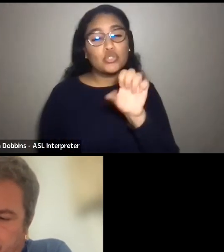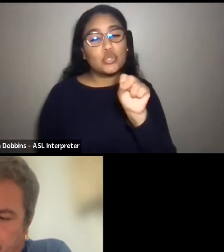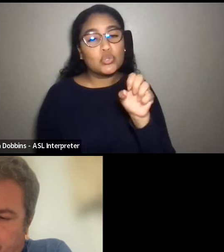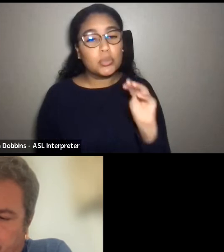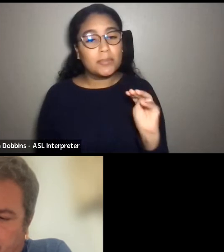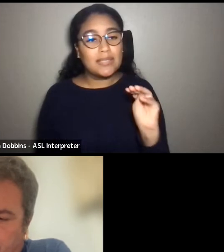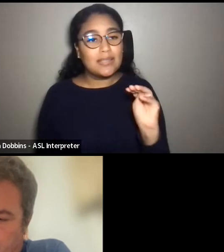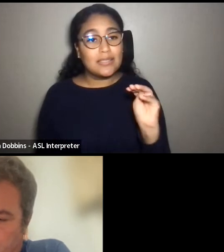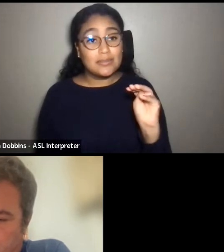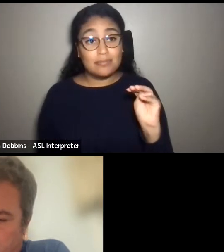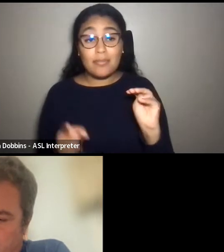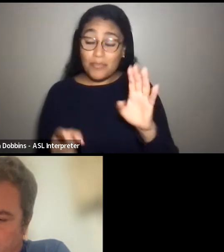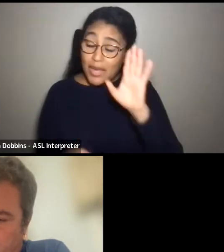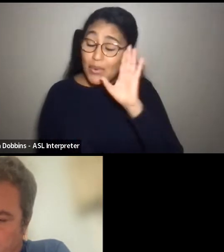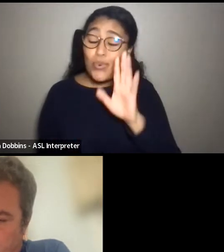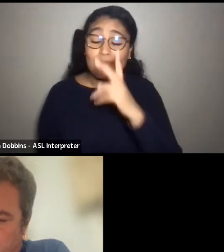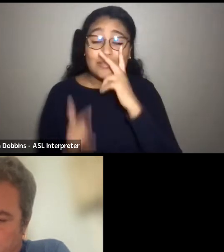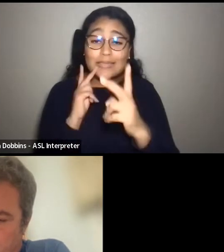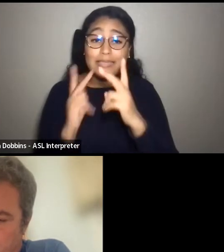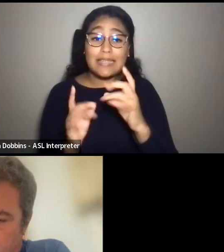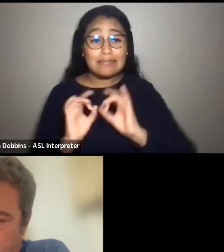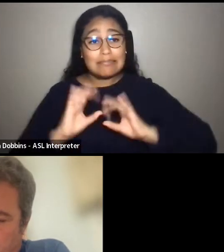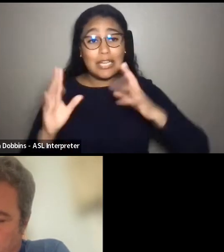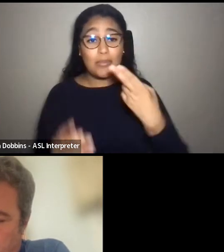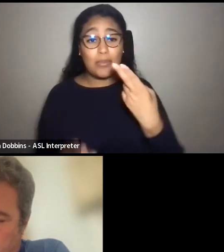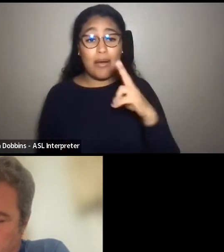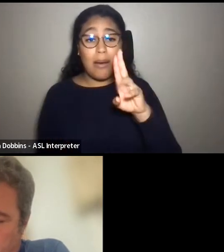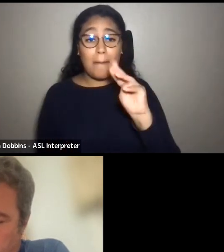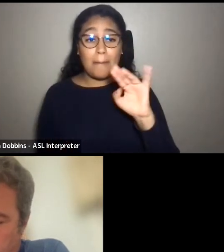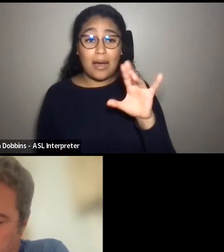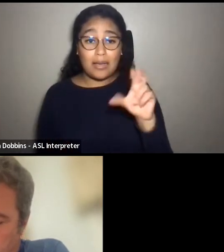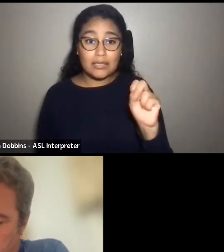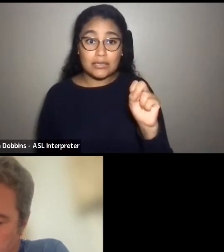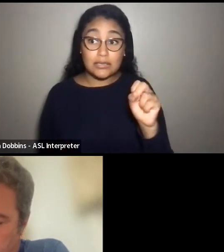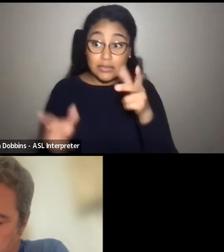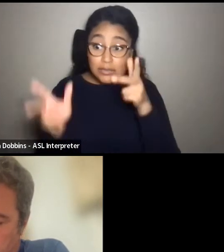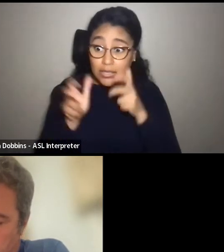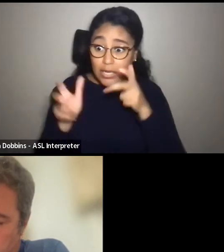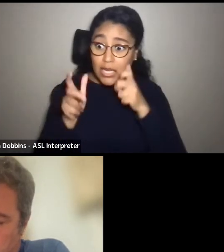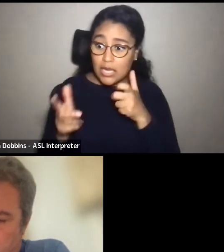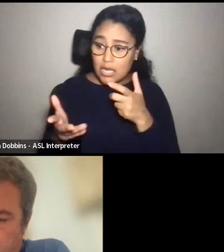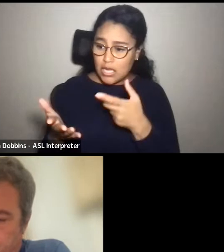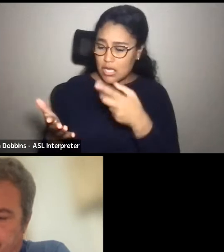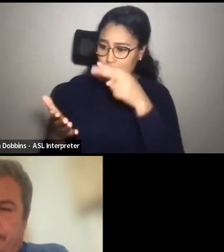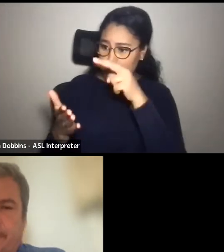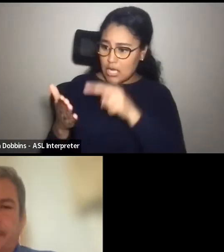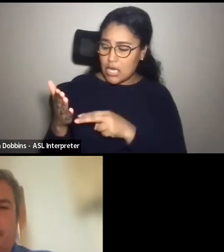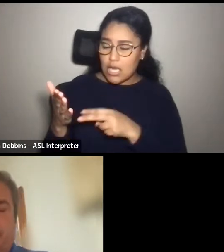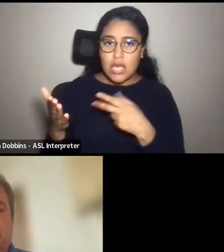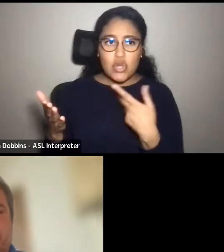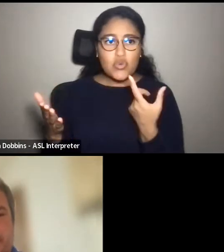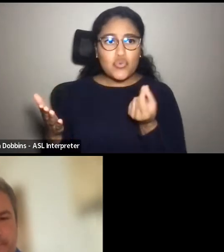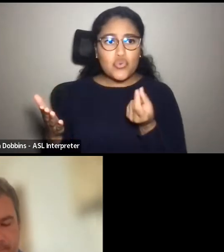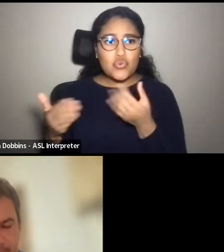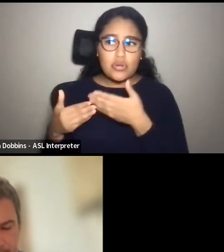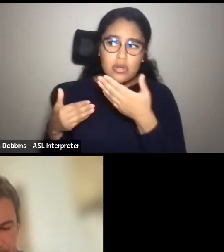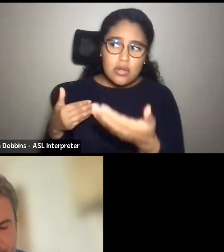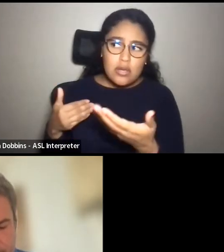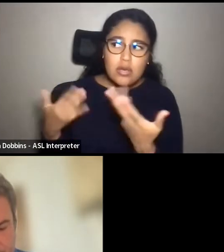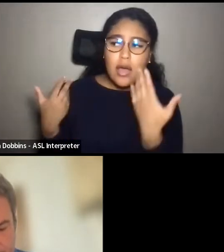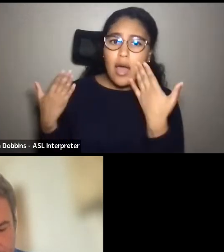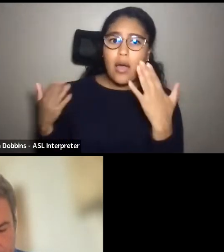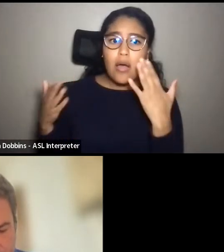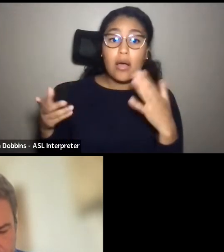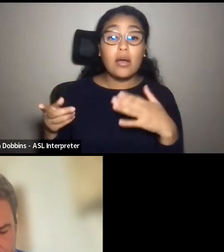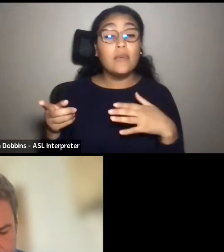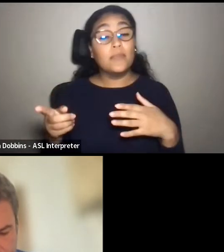what Hamas has done to civilians and not know what to do with that information. They will also receive information by supporters of